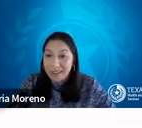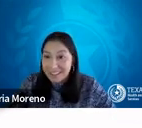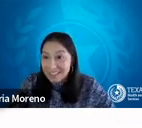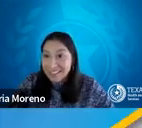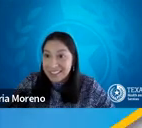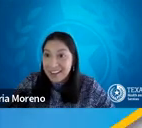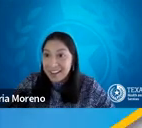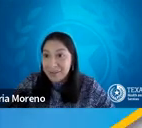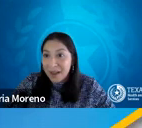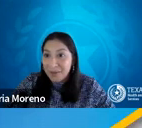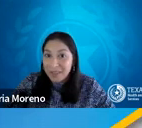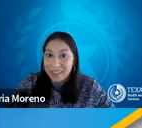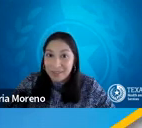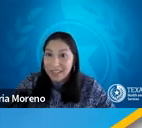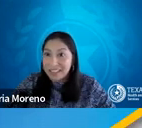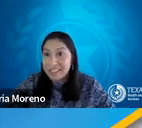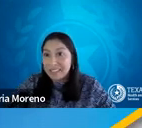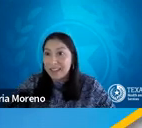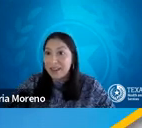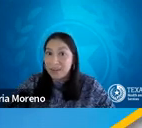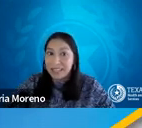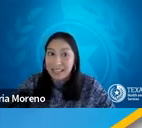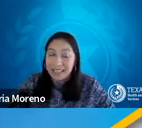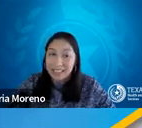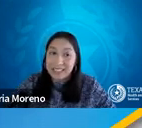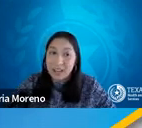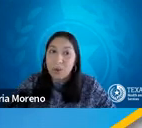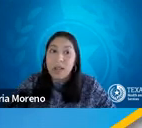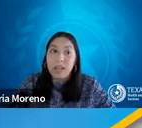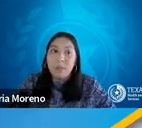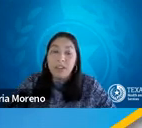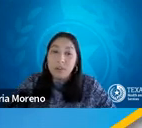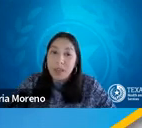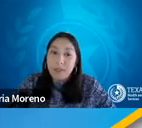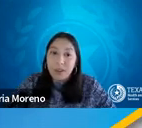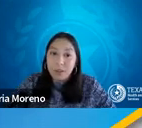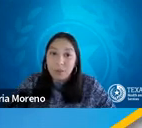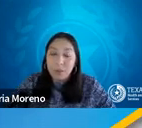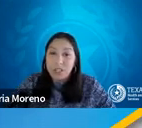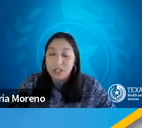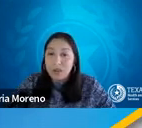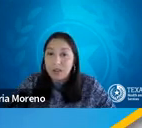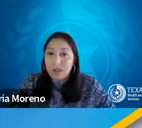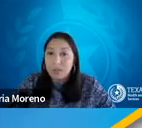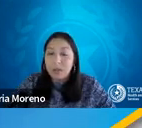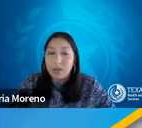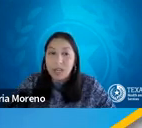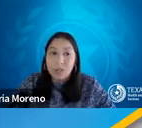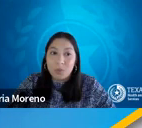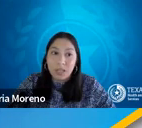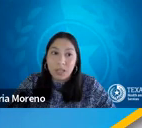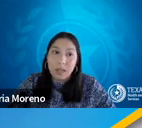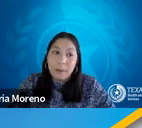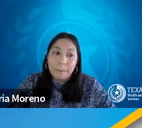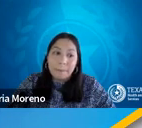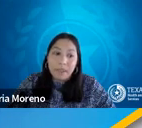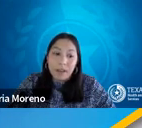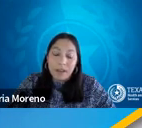move forward into talking about what the unit really is. So Prevention and Behavioral Health Promotion Unit, or